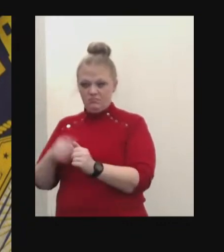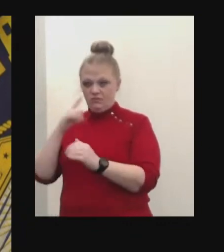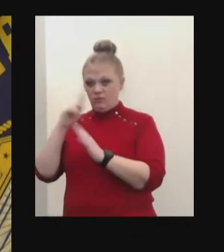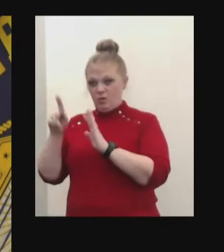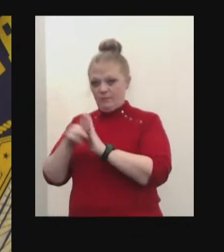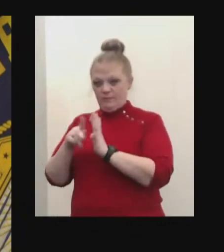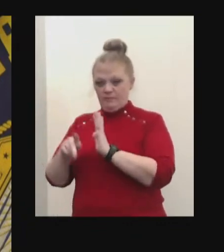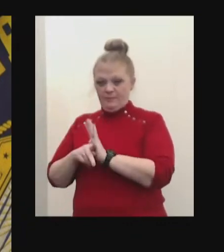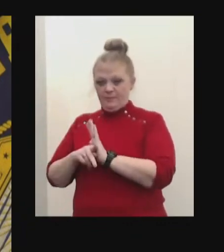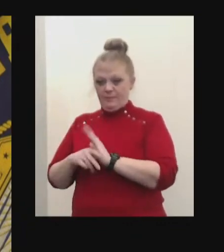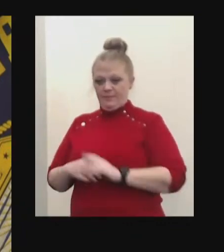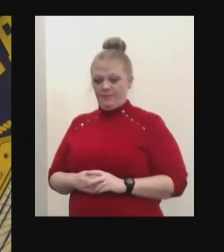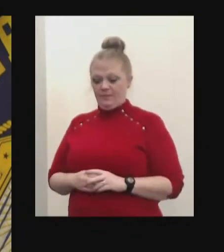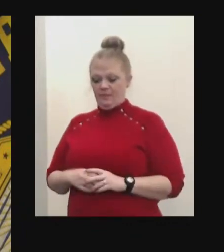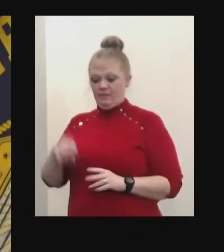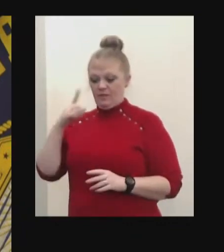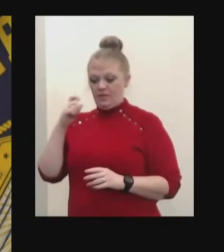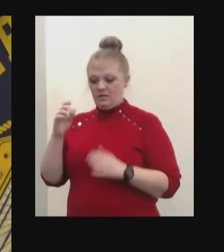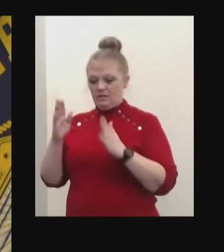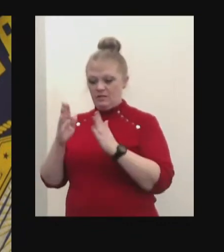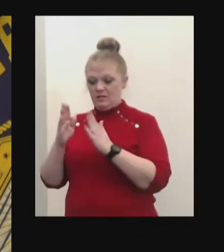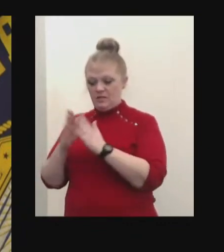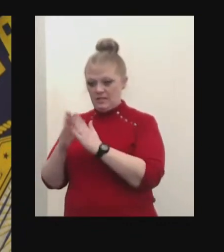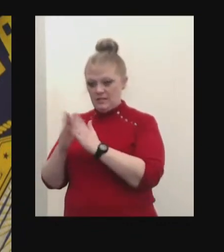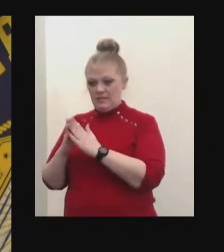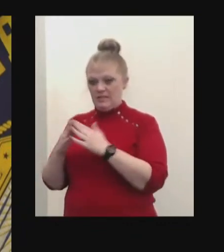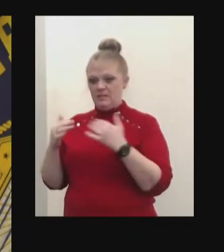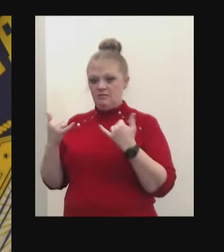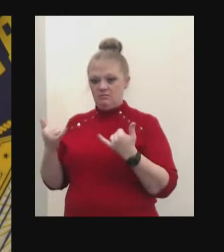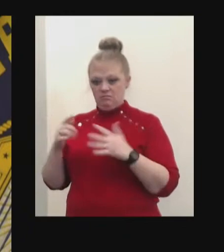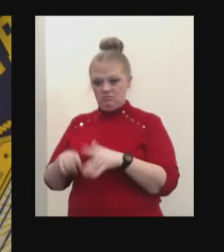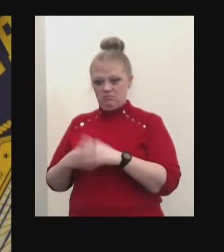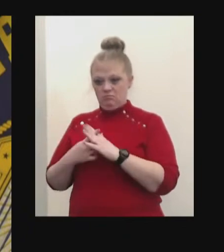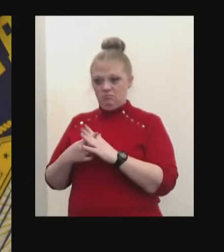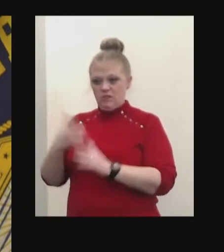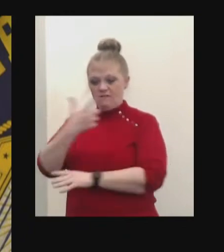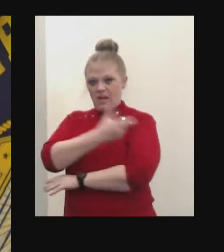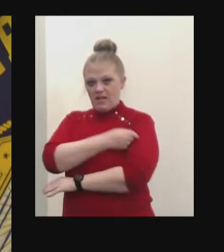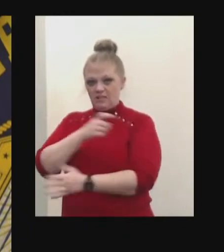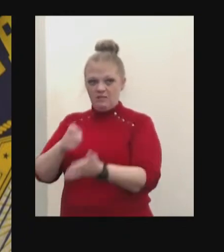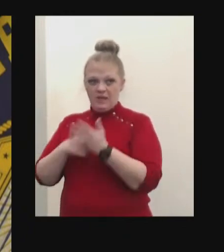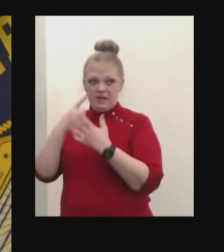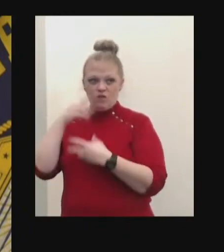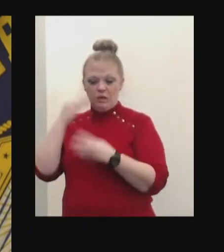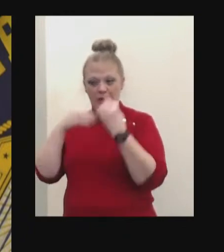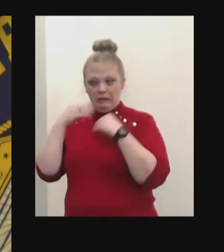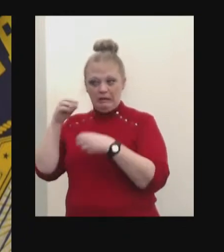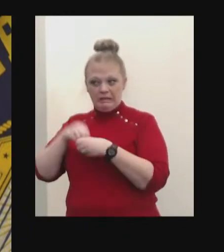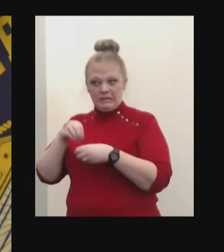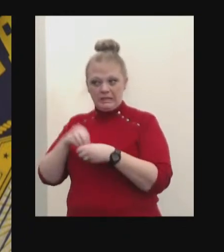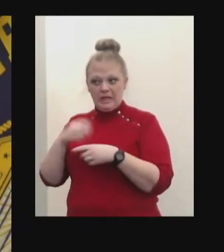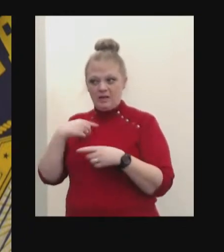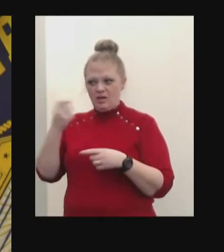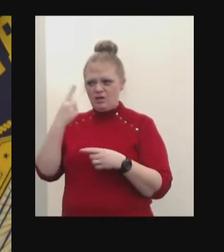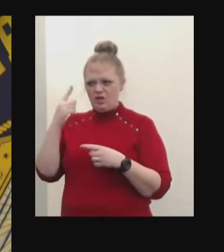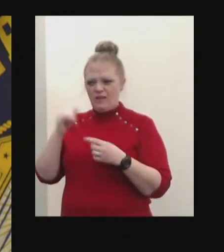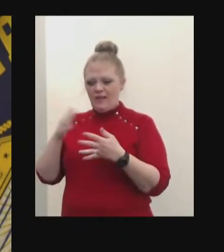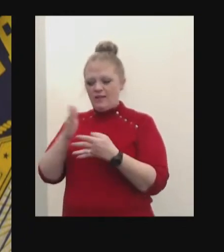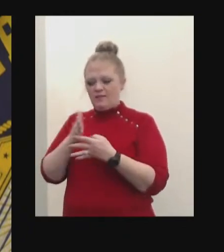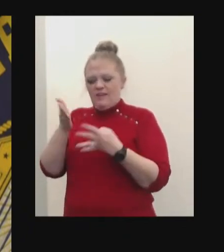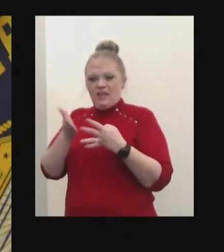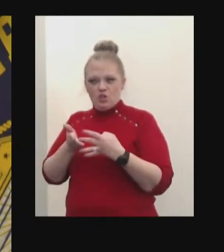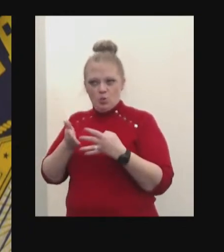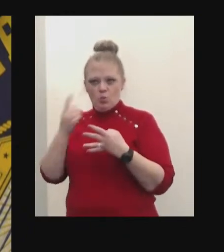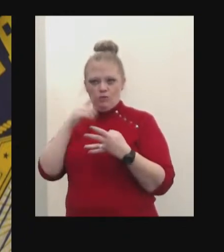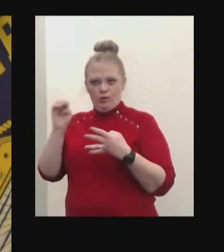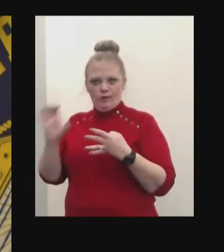And since the city has implemented the whole vaccine mandates and eating indoors and things like that, and I understand that is level 2 for Erie County at the moment, do you